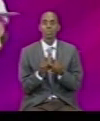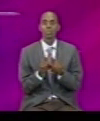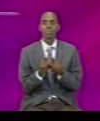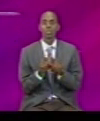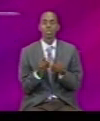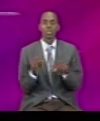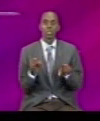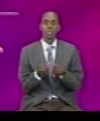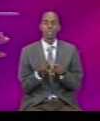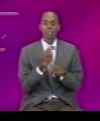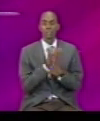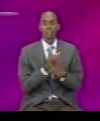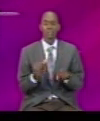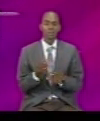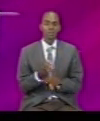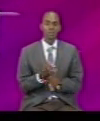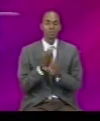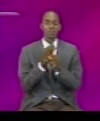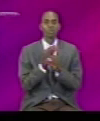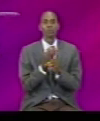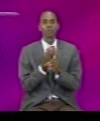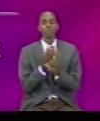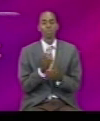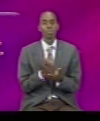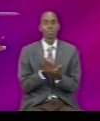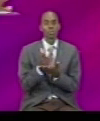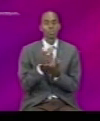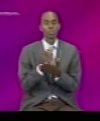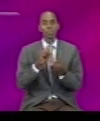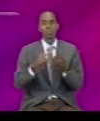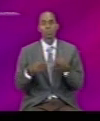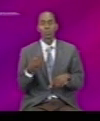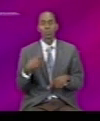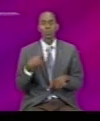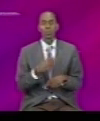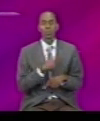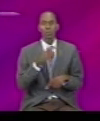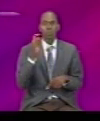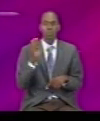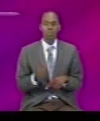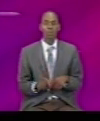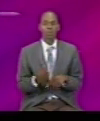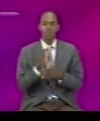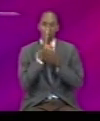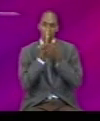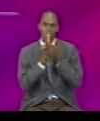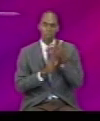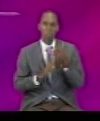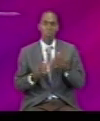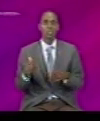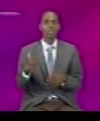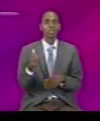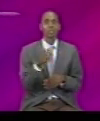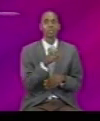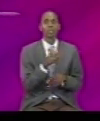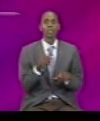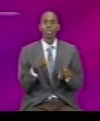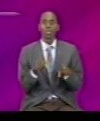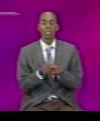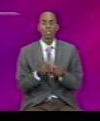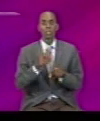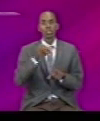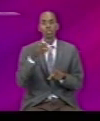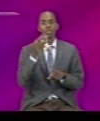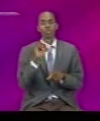a faithful, loyal friend, we must be lowering ourselves. As John